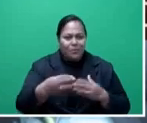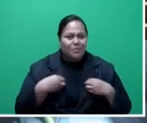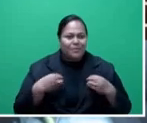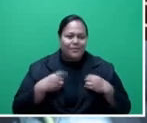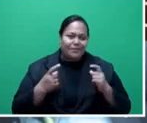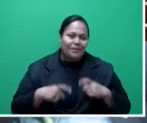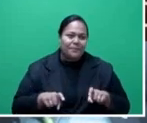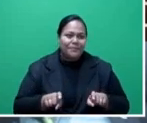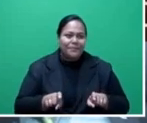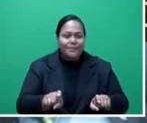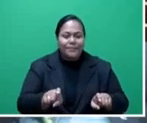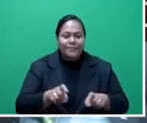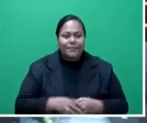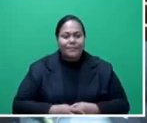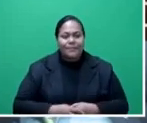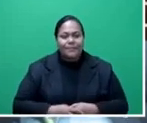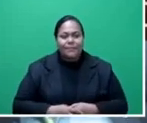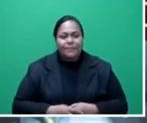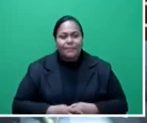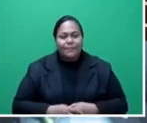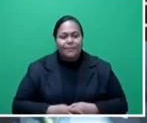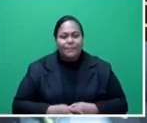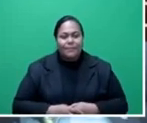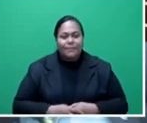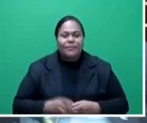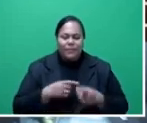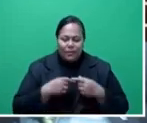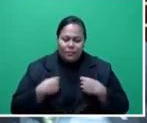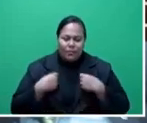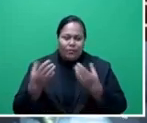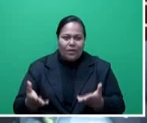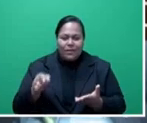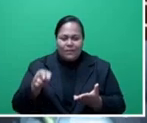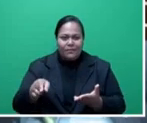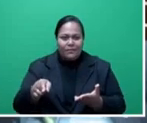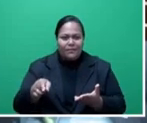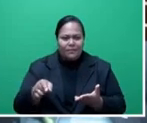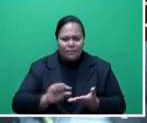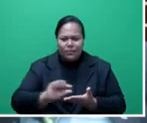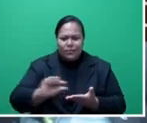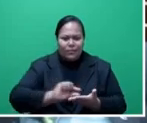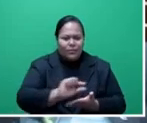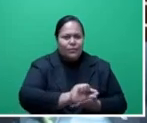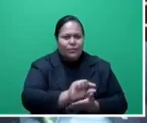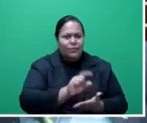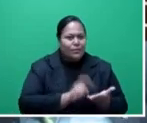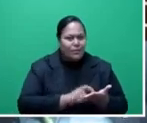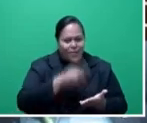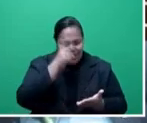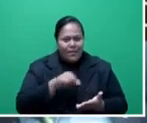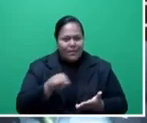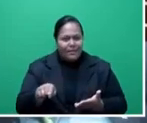Program. And this provides, the NDP provides equity, as you know, sir, and equity funding to successful applicants who are then able to obtain